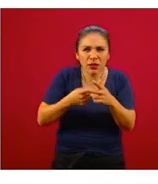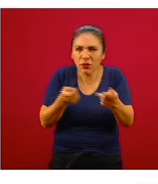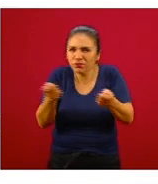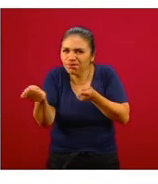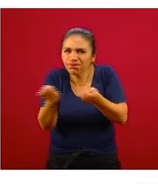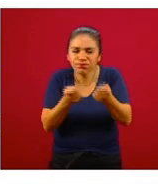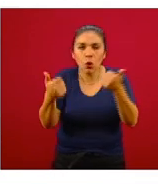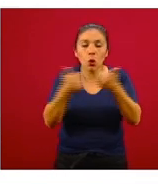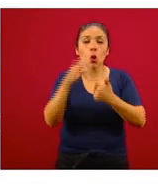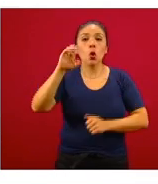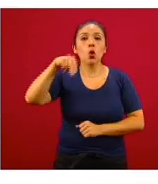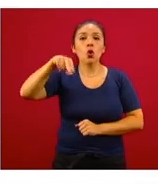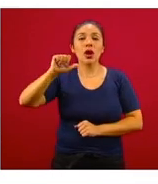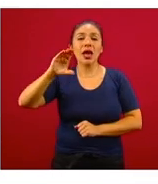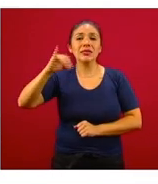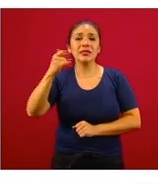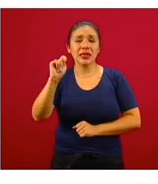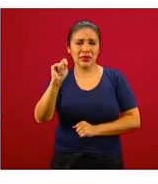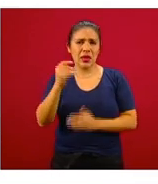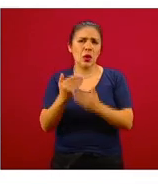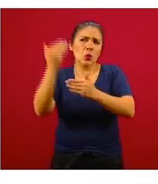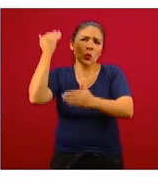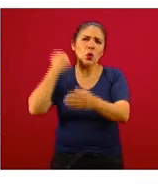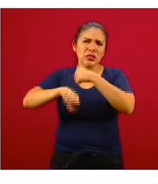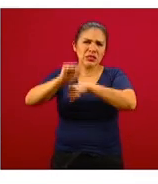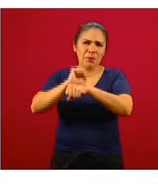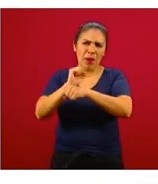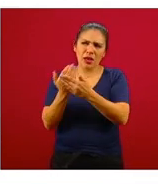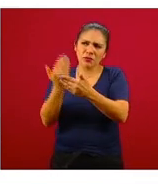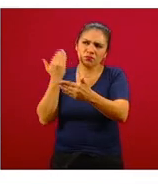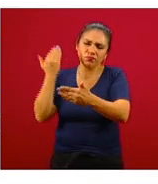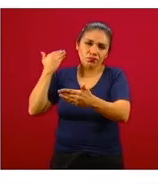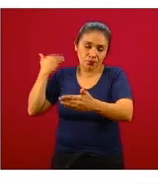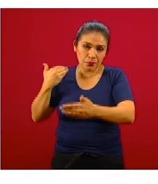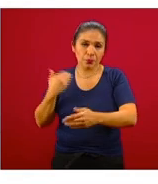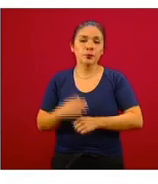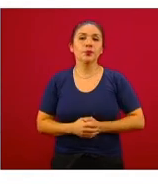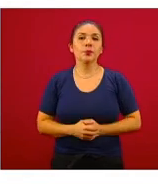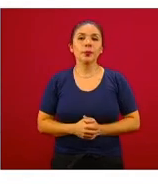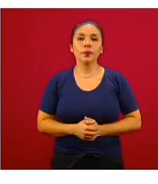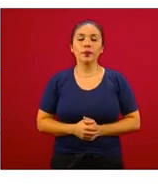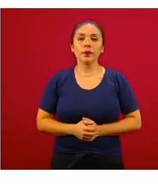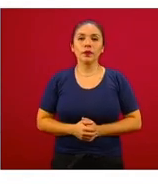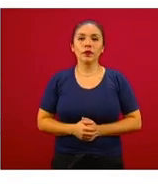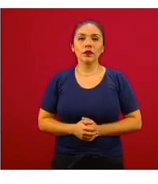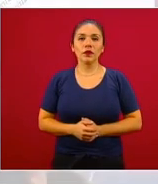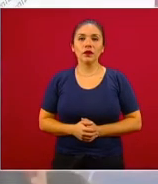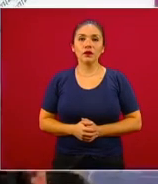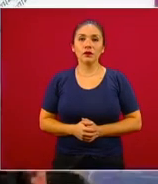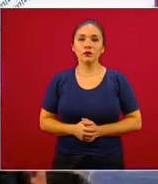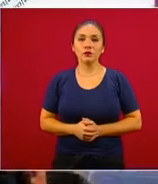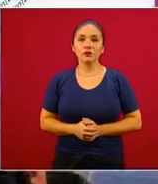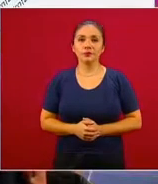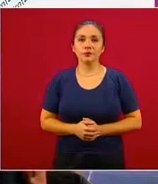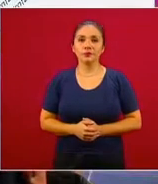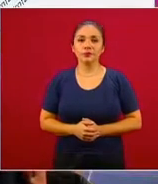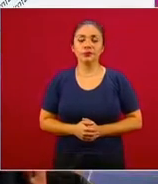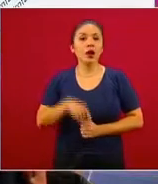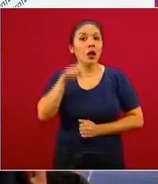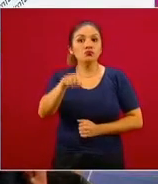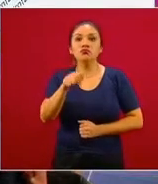And here we have the prediction that was elaborated several weeks ago by a group of mathematicians and data